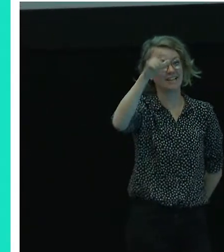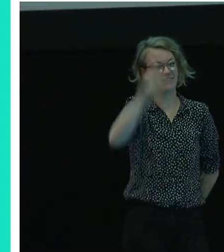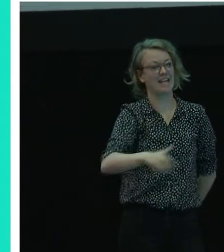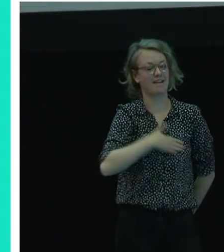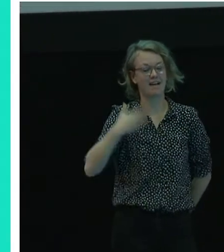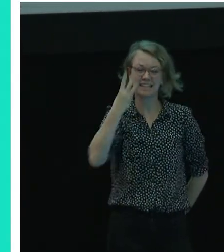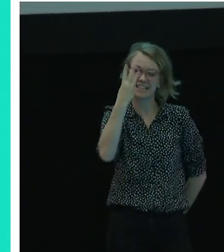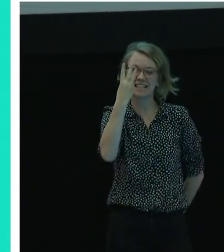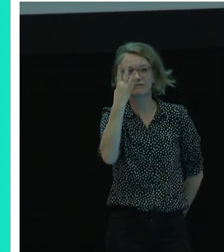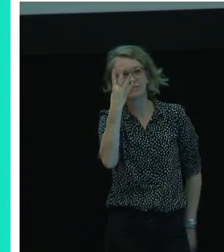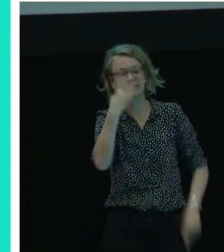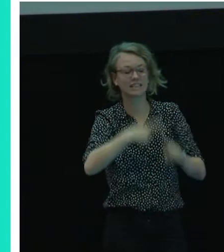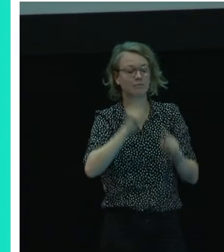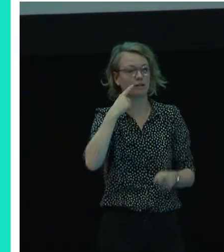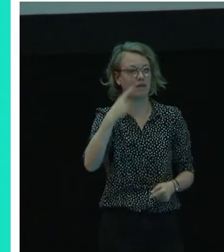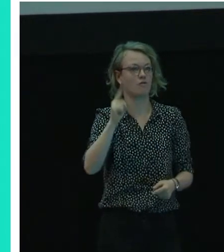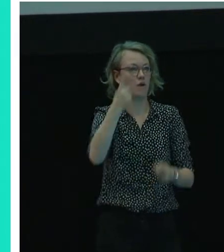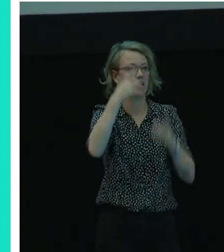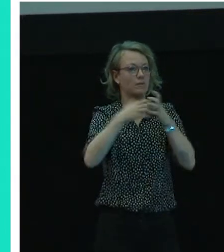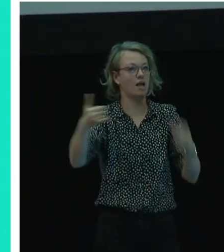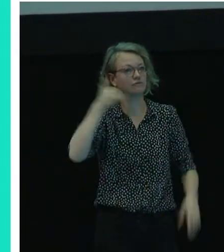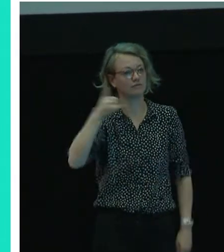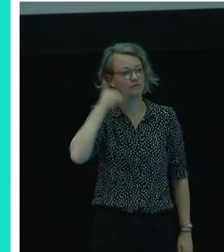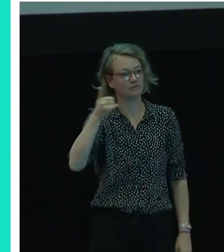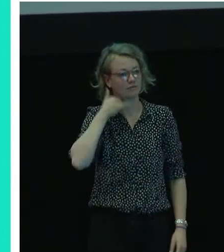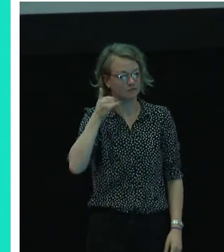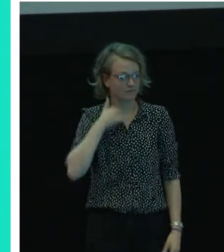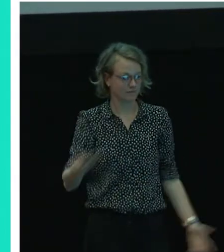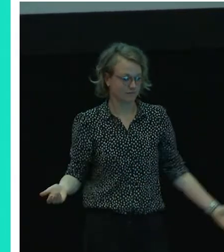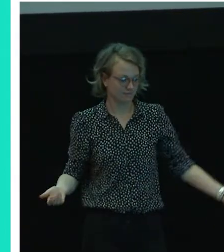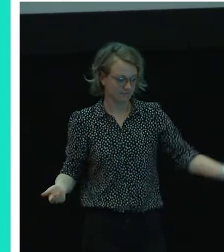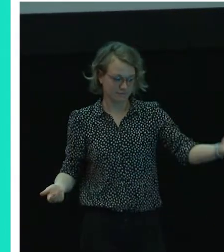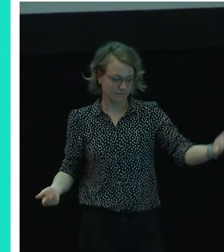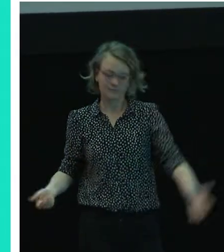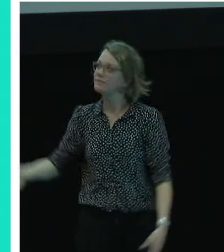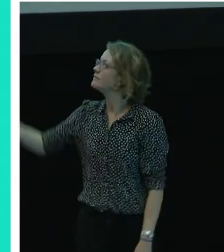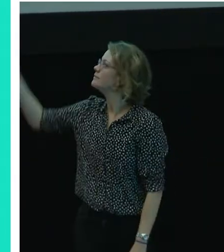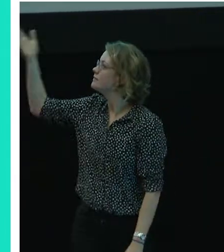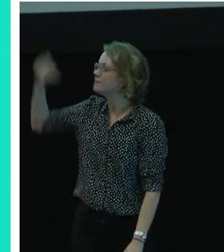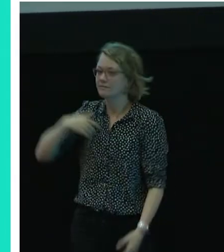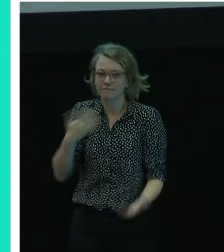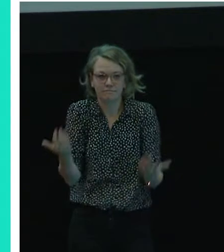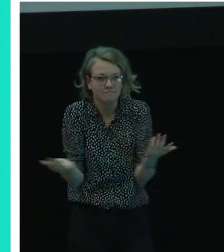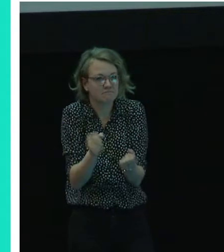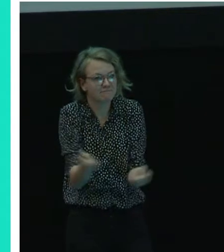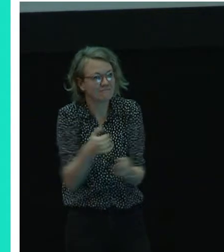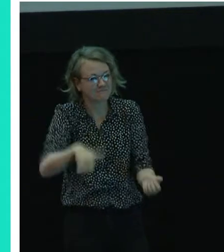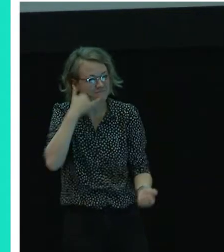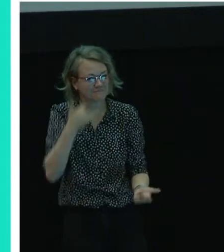phone. So during 1 week, this company called me 3 or 4 days, 4 times a